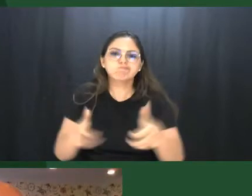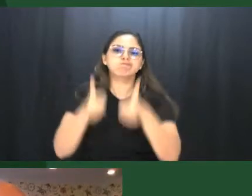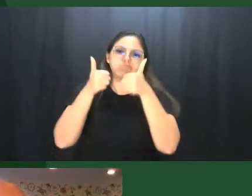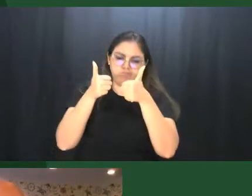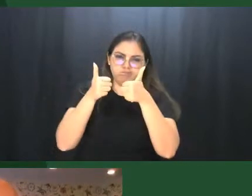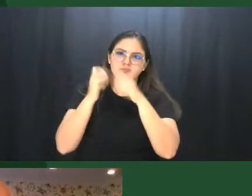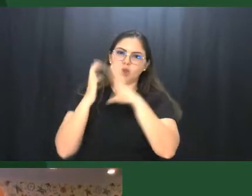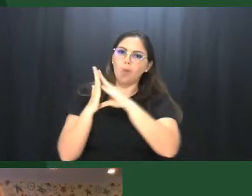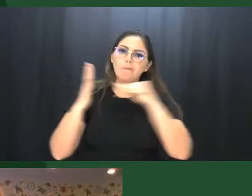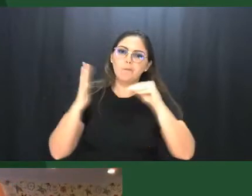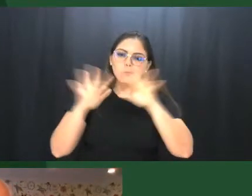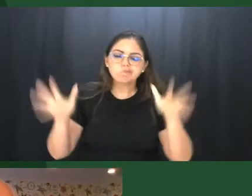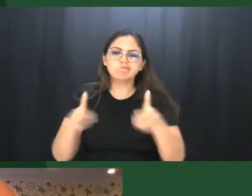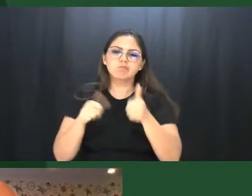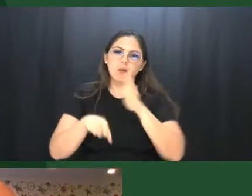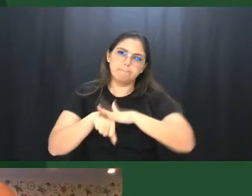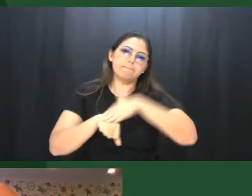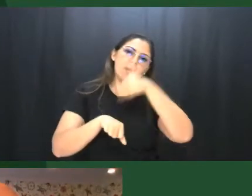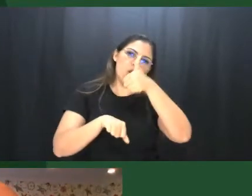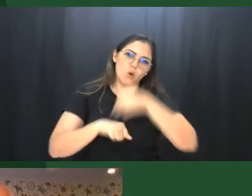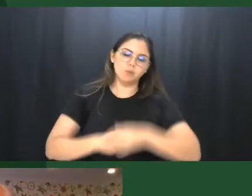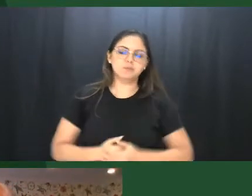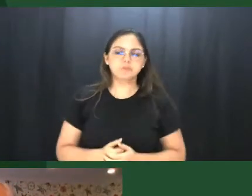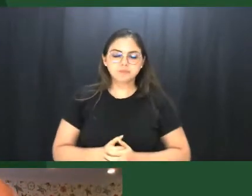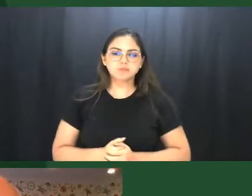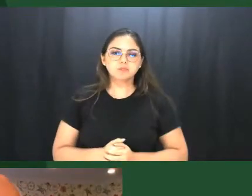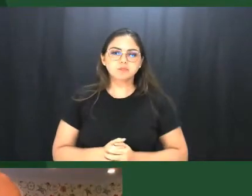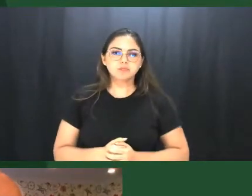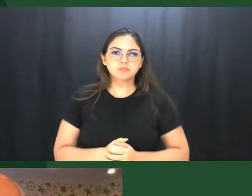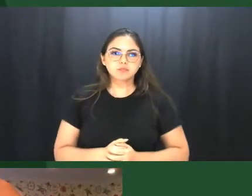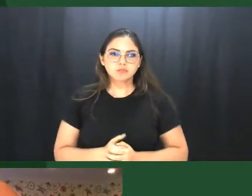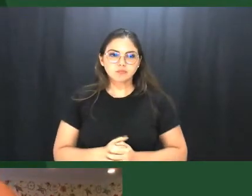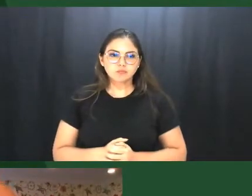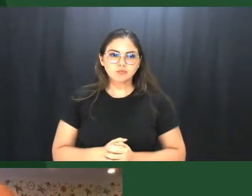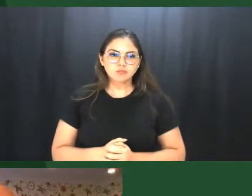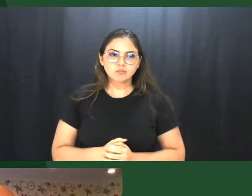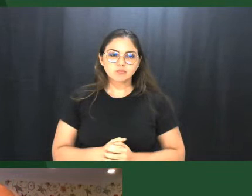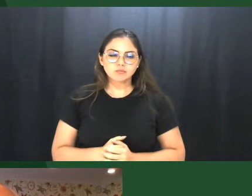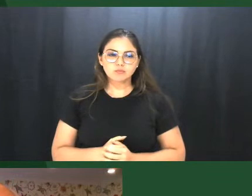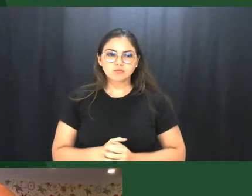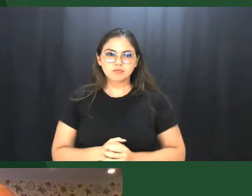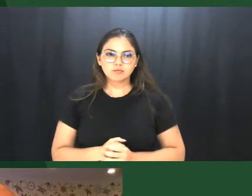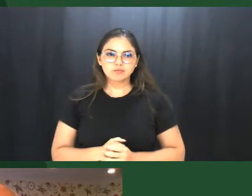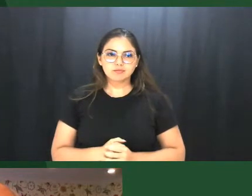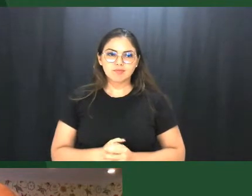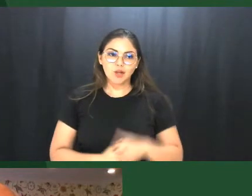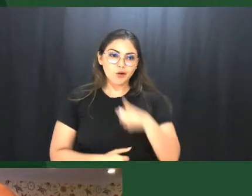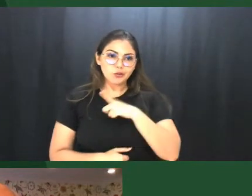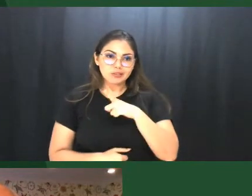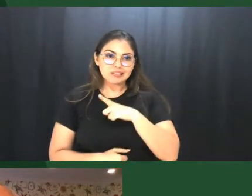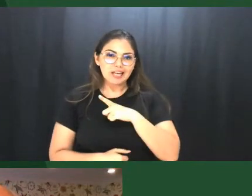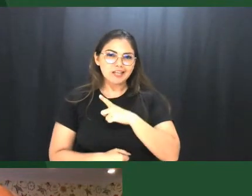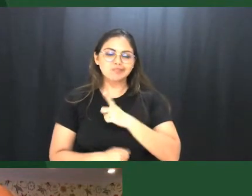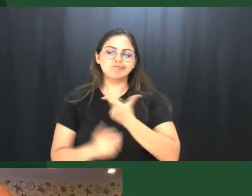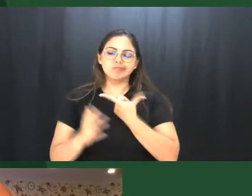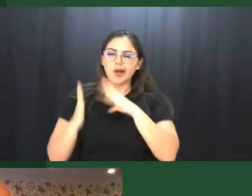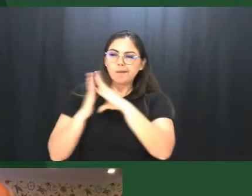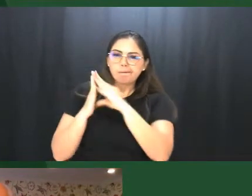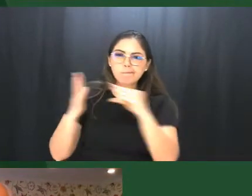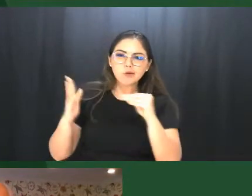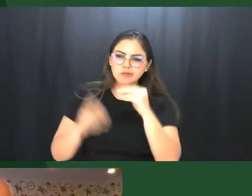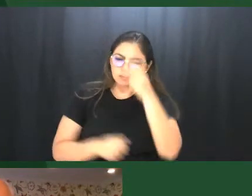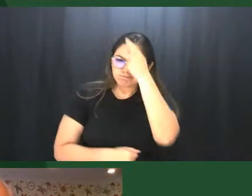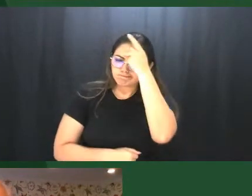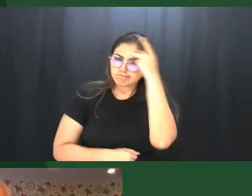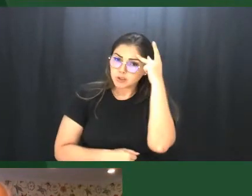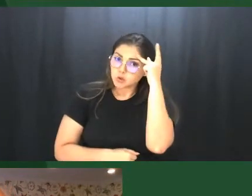those built and being tested. Katrien Verbert at the University of Leuven in Belgium has been a leader